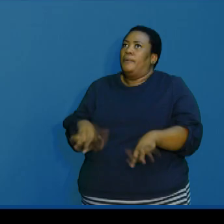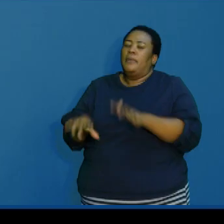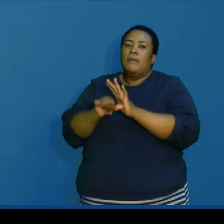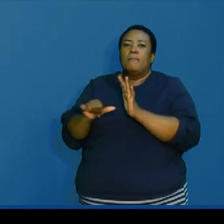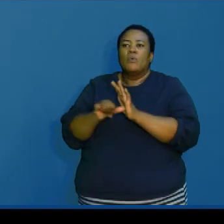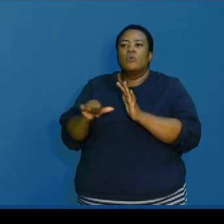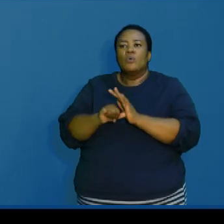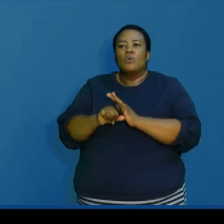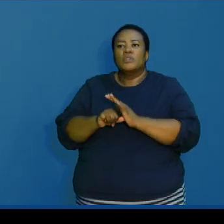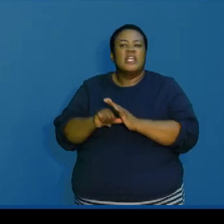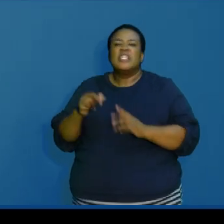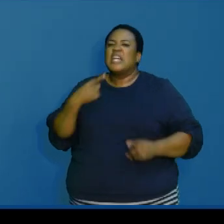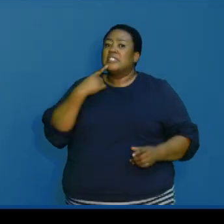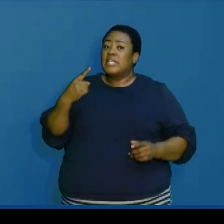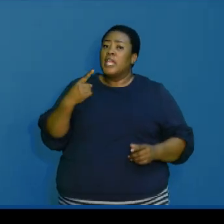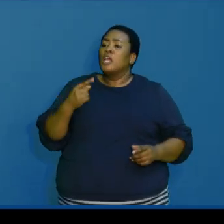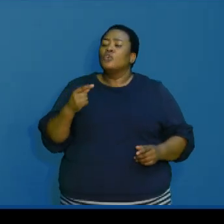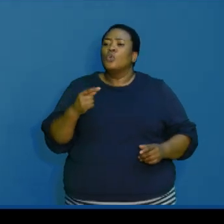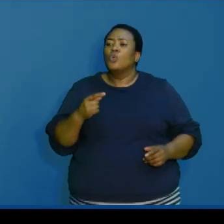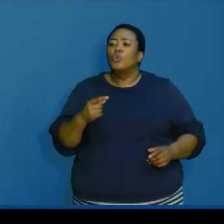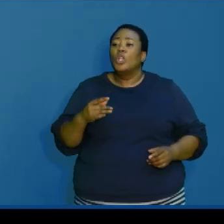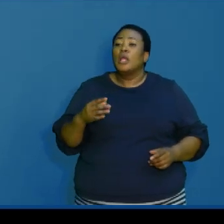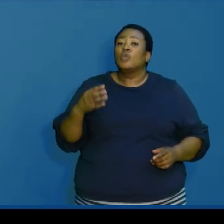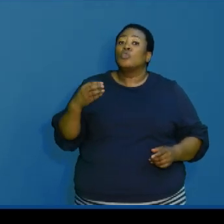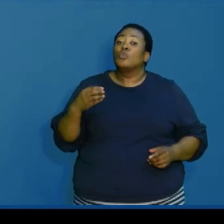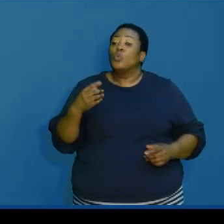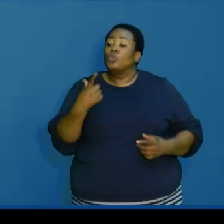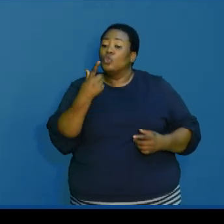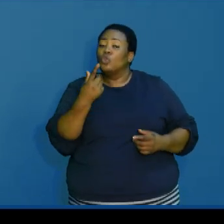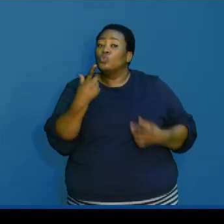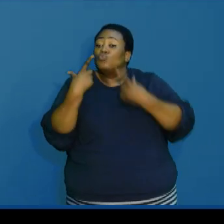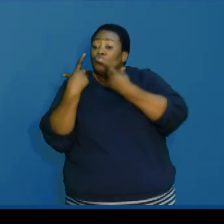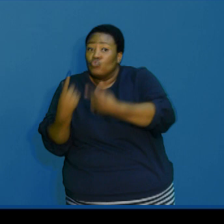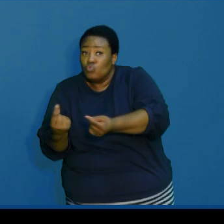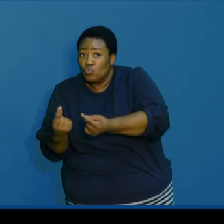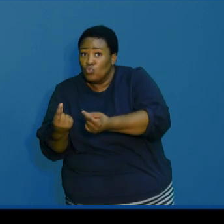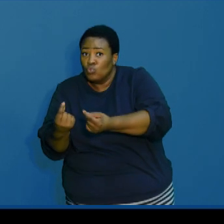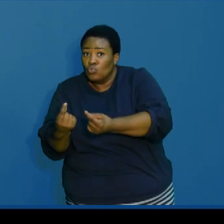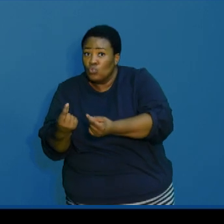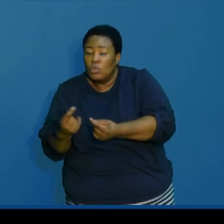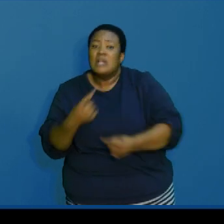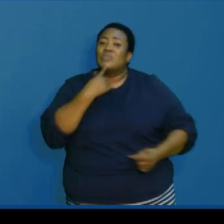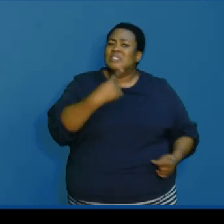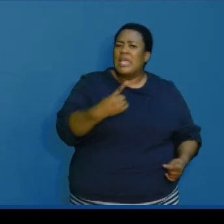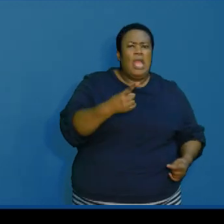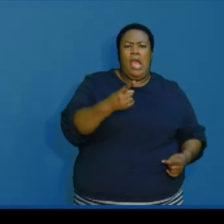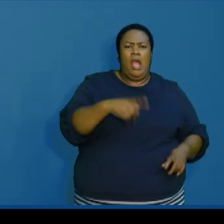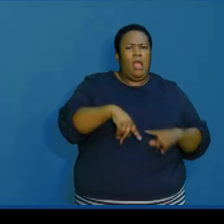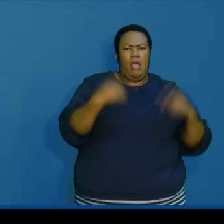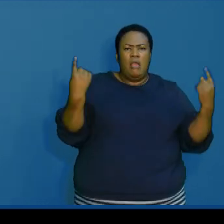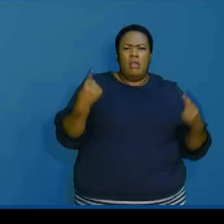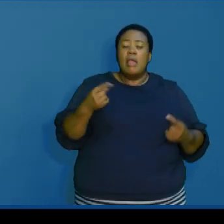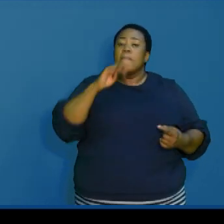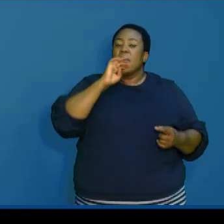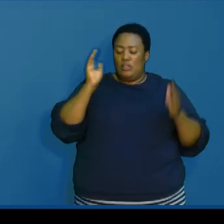doesn't say to say. It says to do, which means body movement,